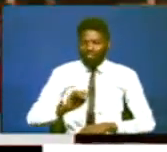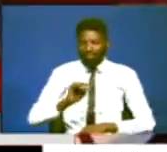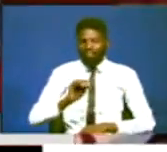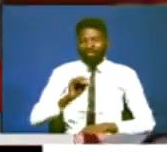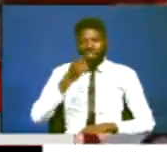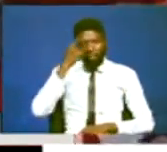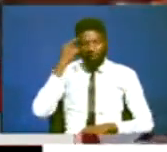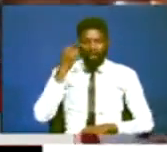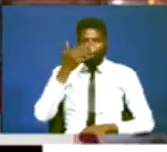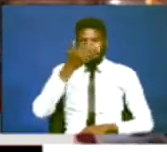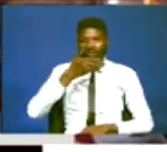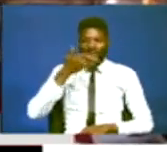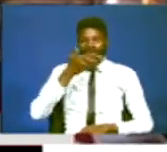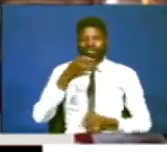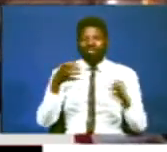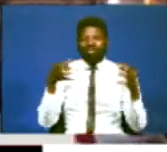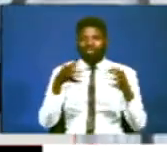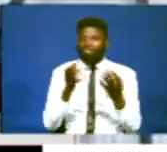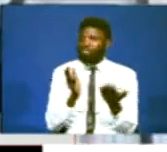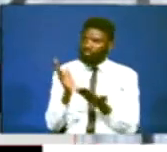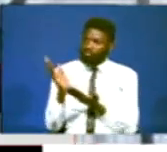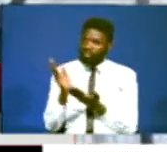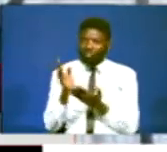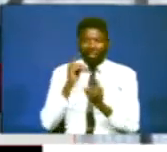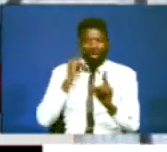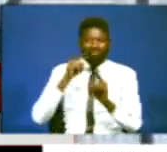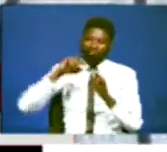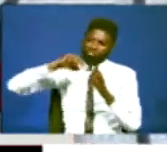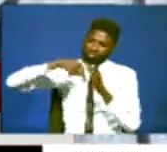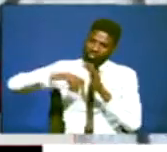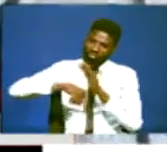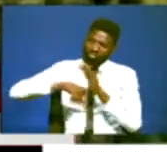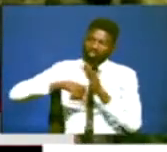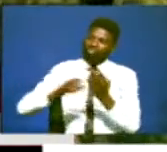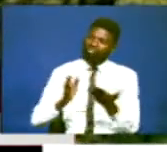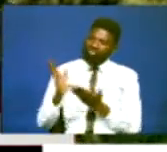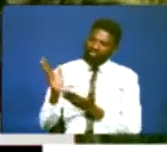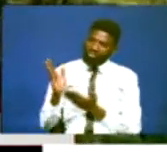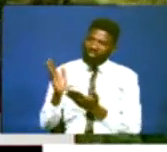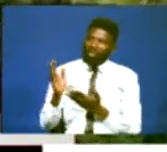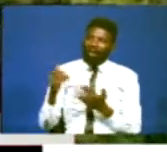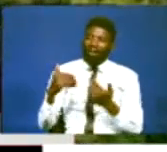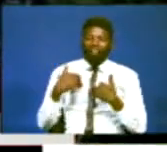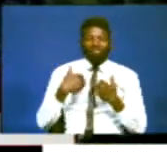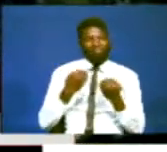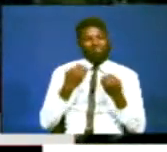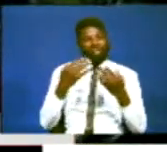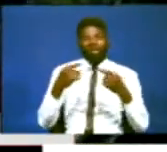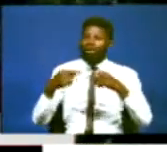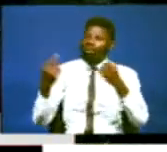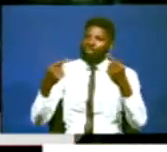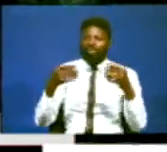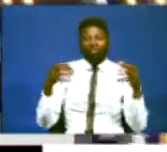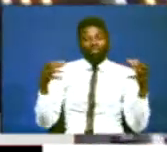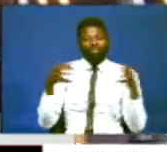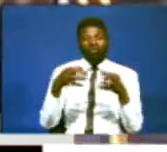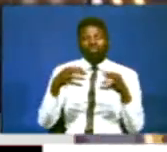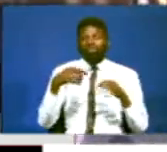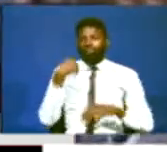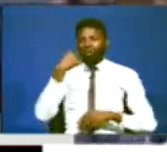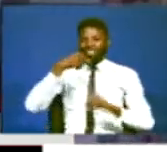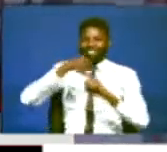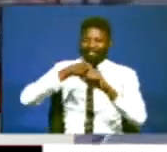pipeline project, which includes drilling in Murchison Falls, has run into strong opposition from activists and